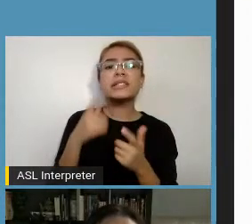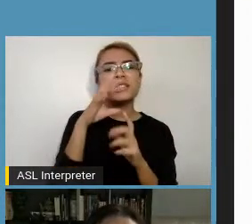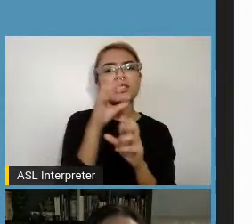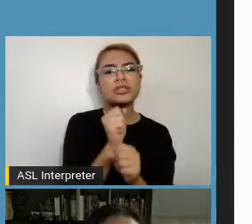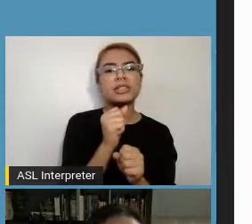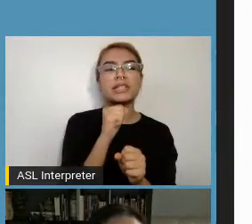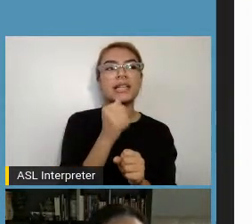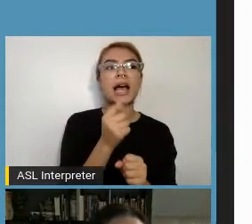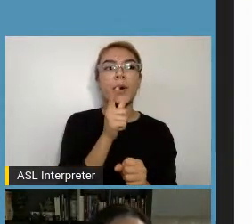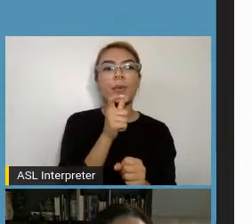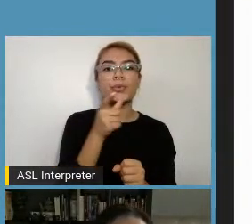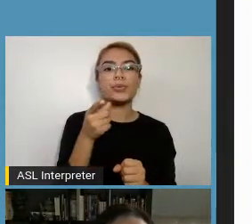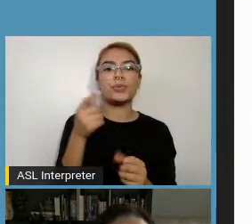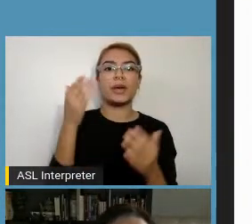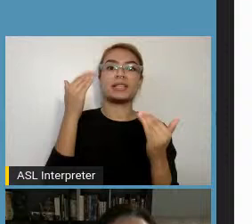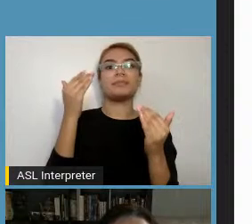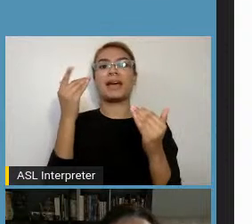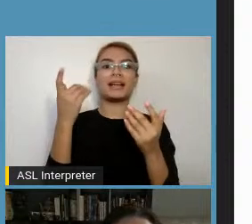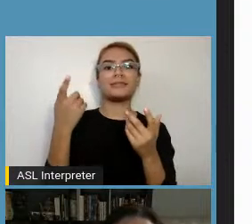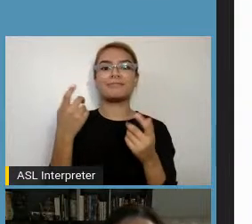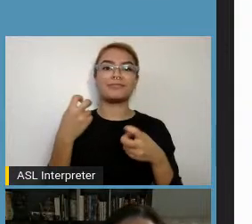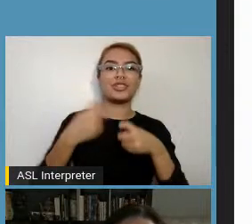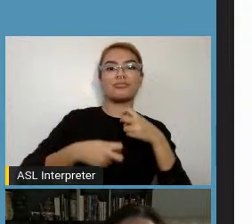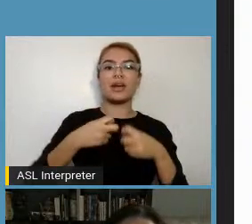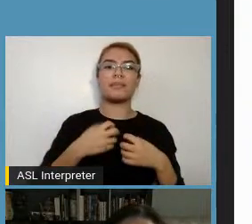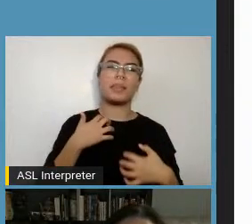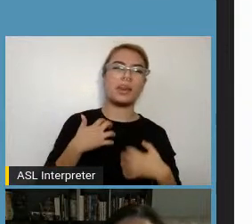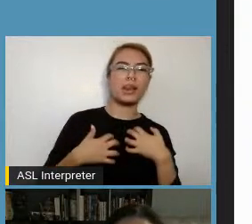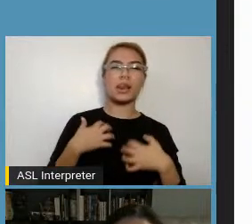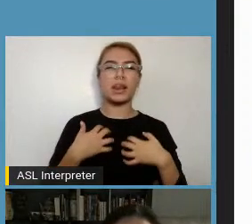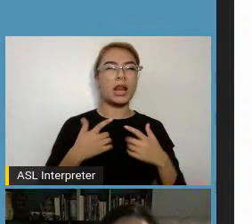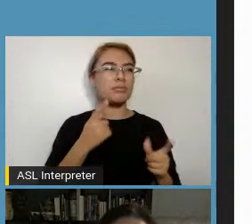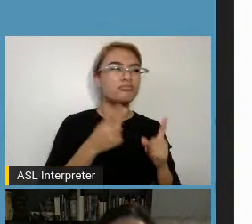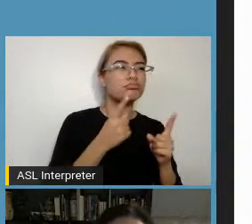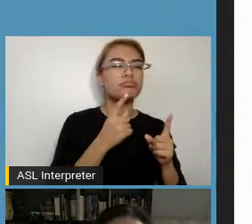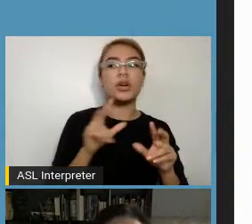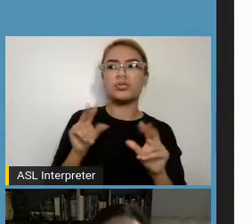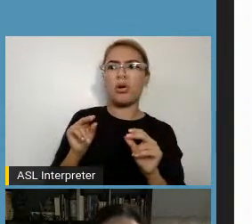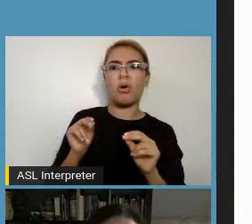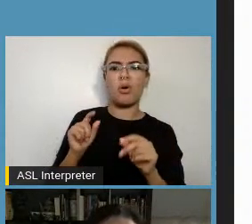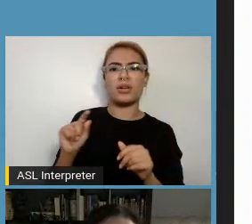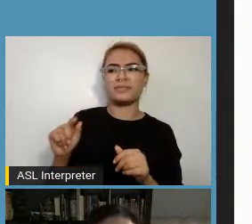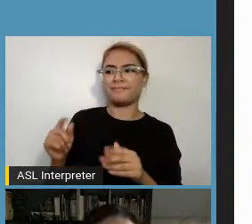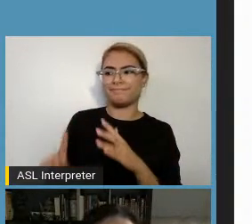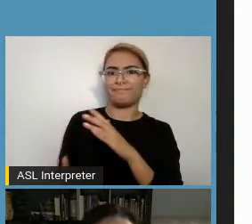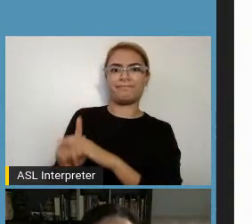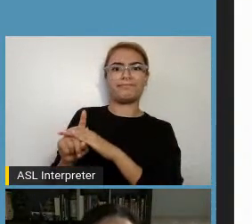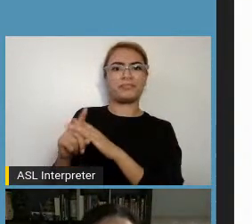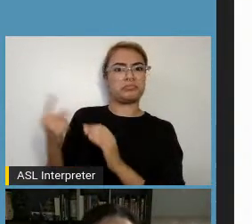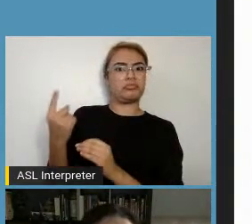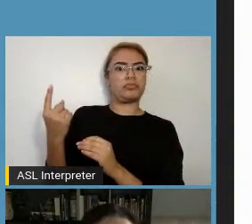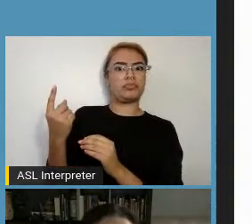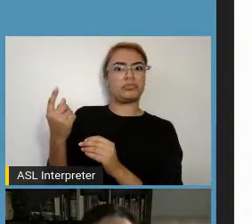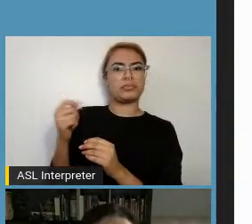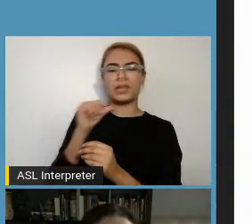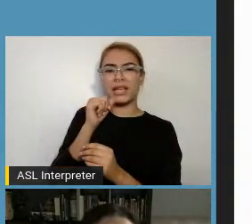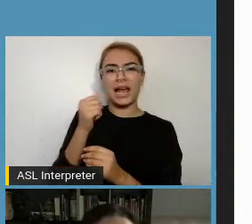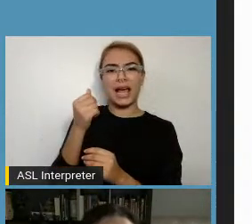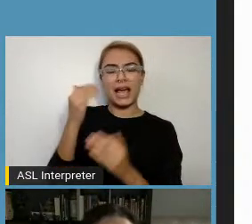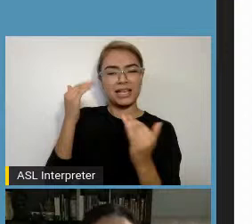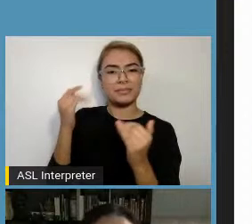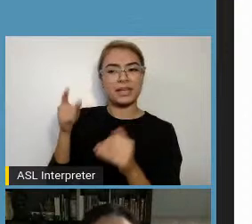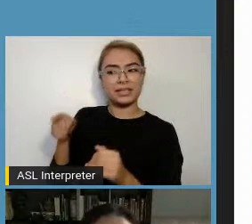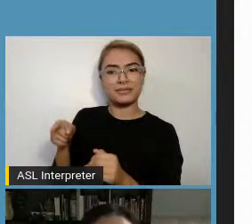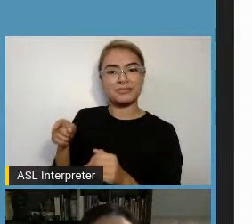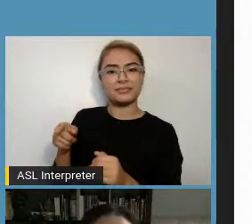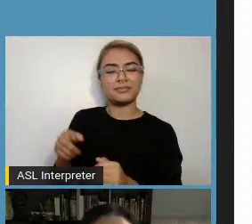would expect to have a problem with you showing the information, that has the problem,